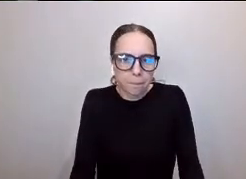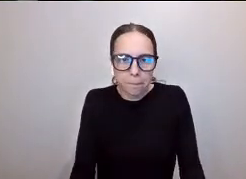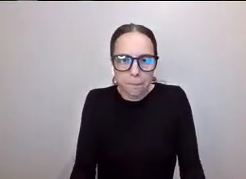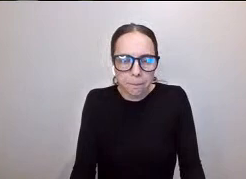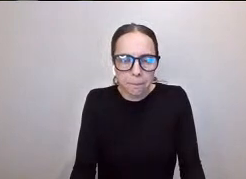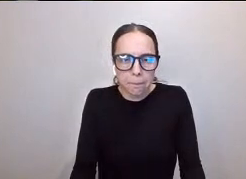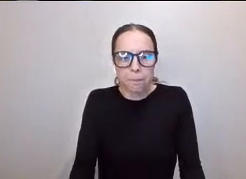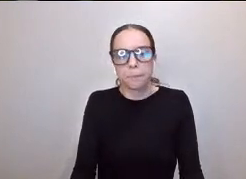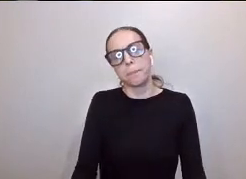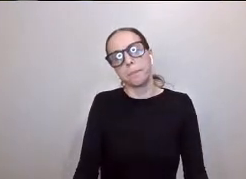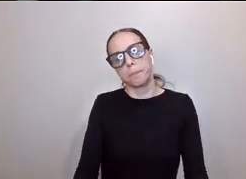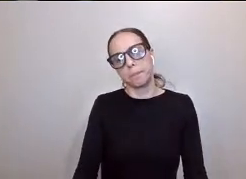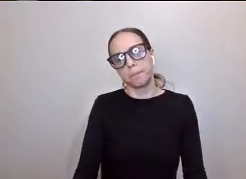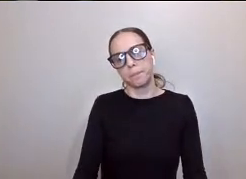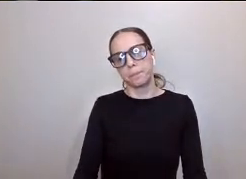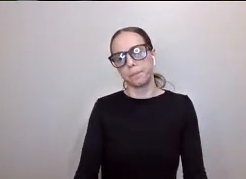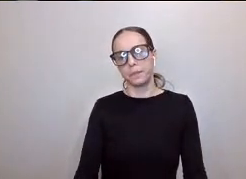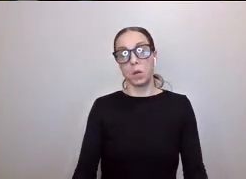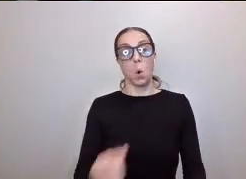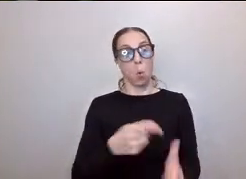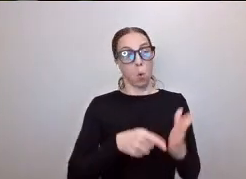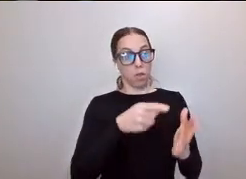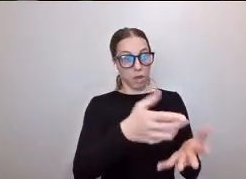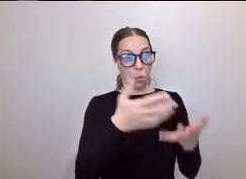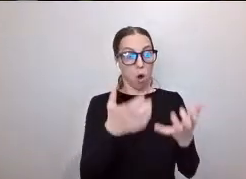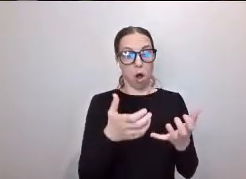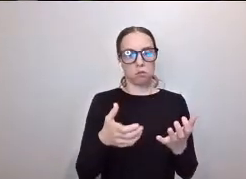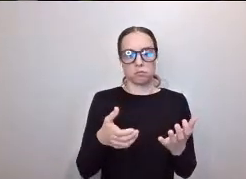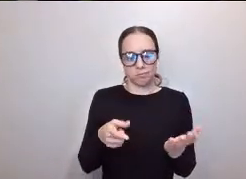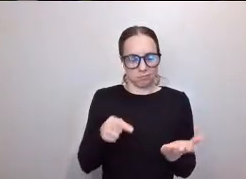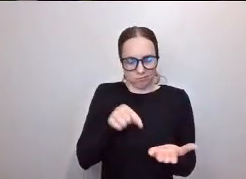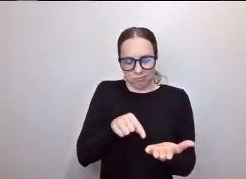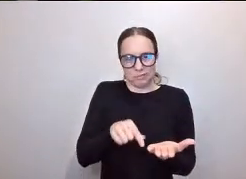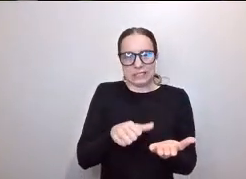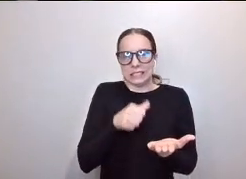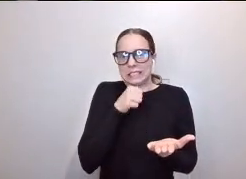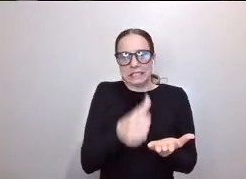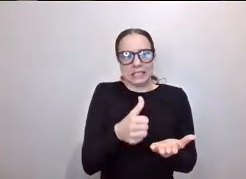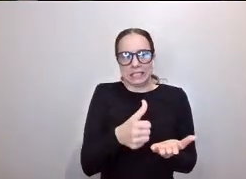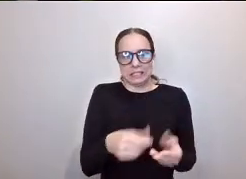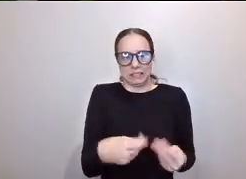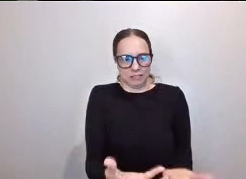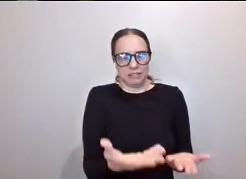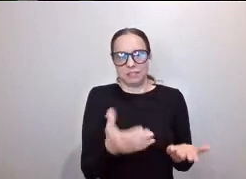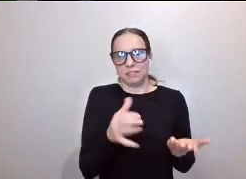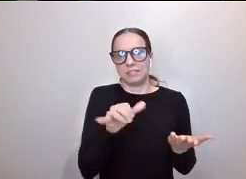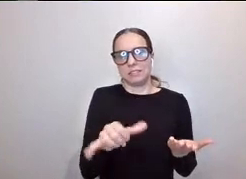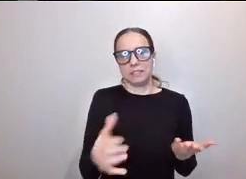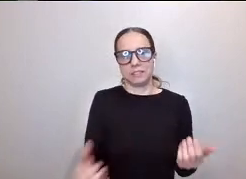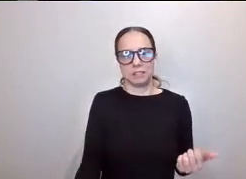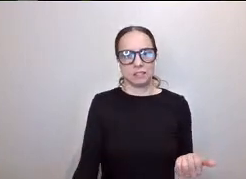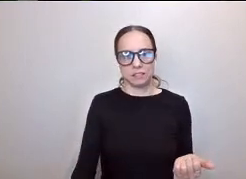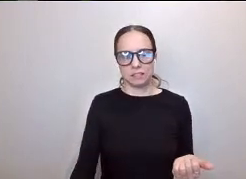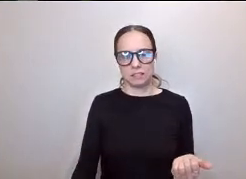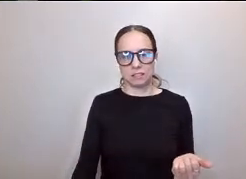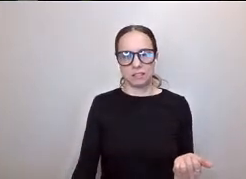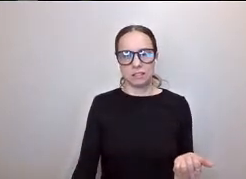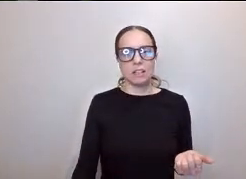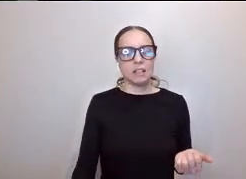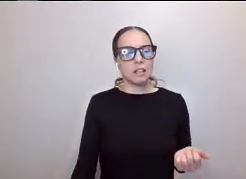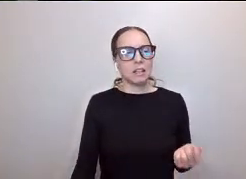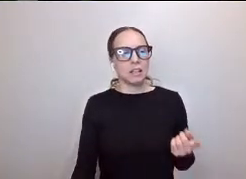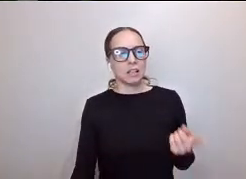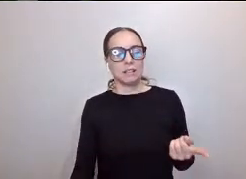what they're asking for. It is unclear. It is furthering a particular false